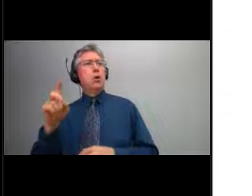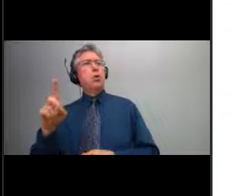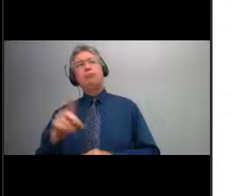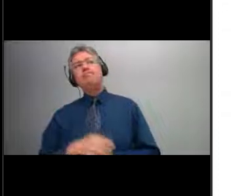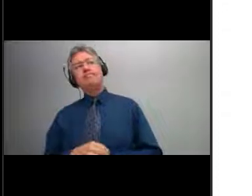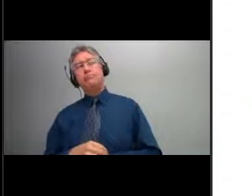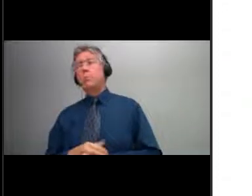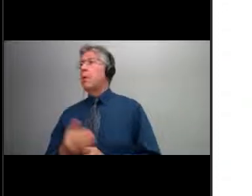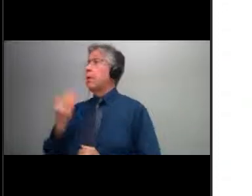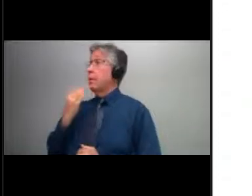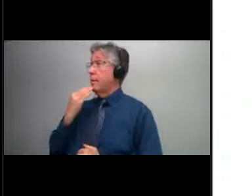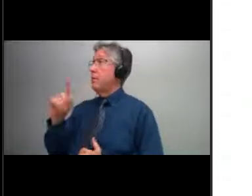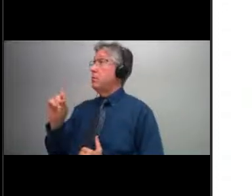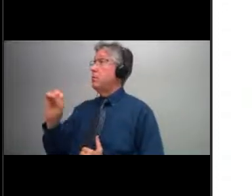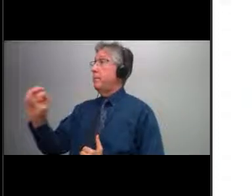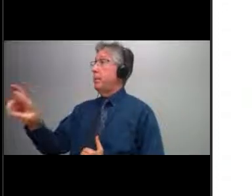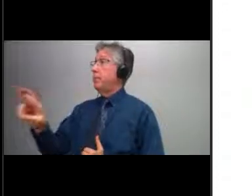Thank you, Zamir.